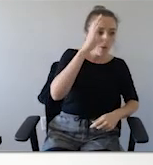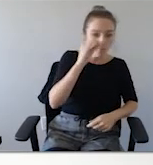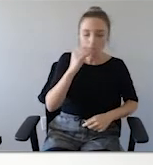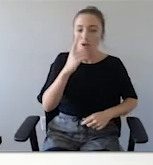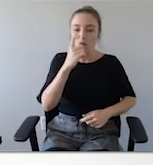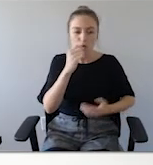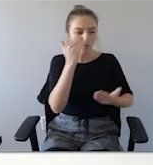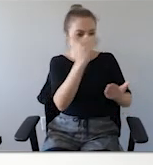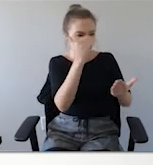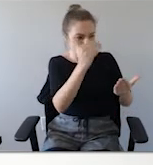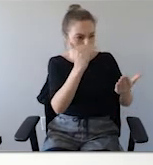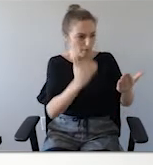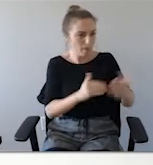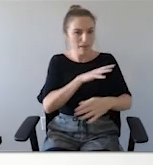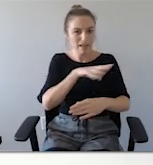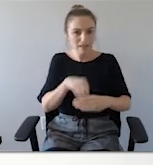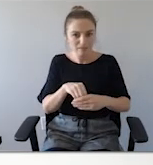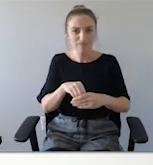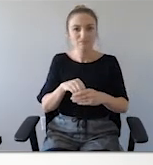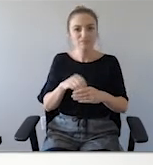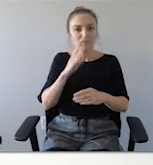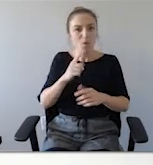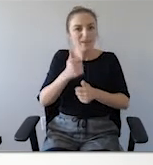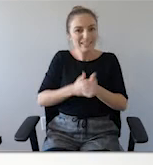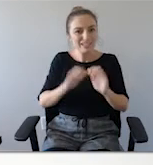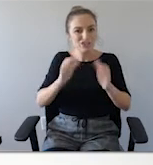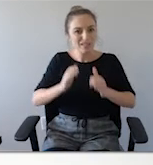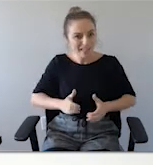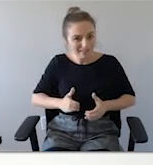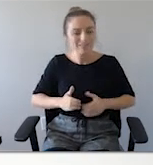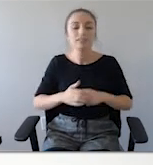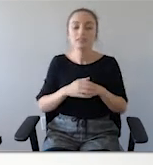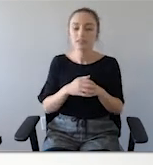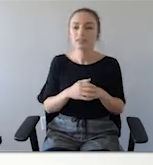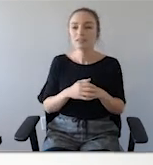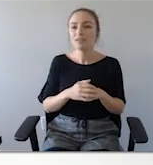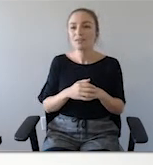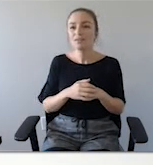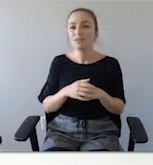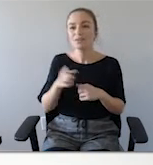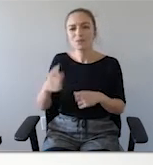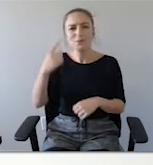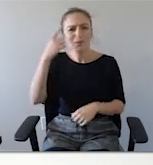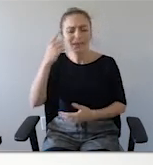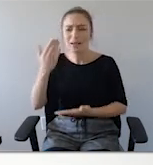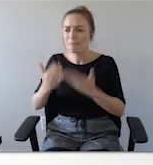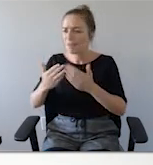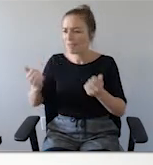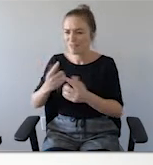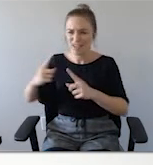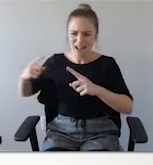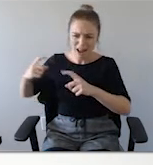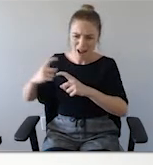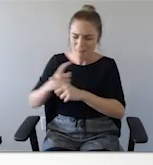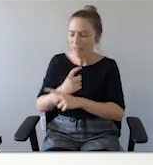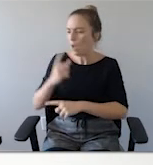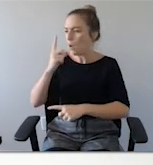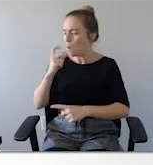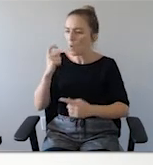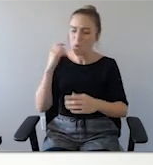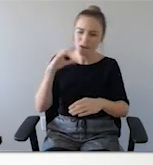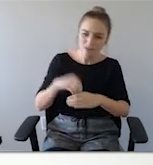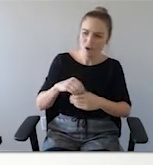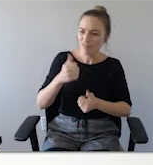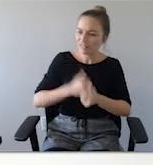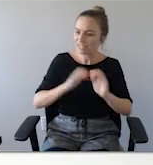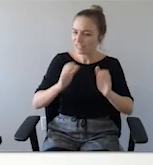kind of heterogeneous as we could. And so you might think a lot of thought goes into that, and sometimes it does, but